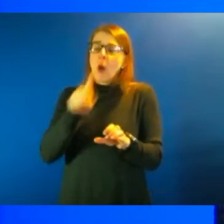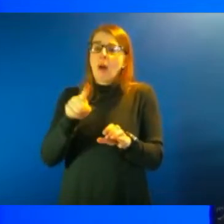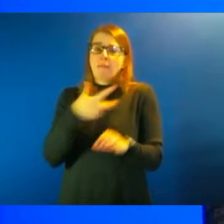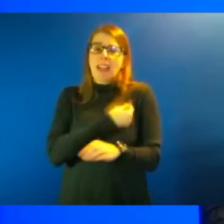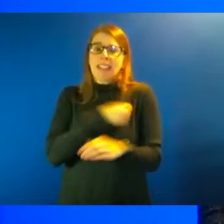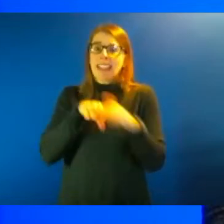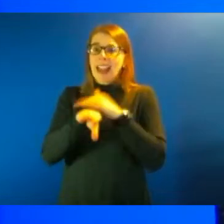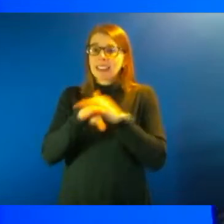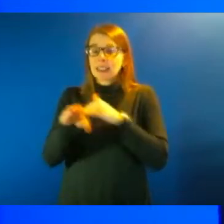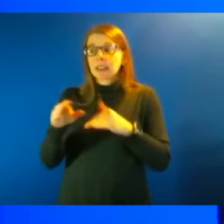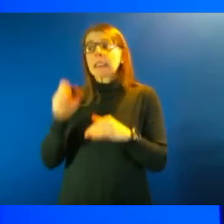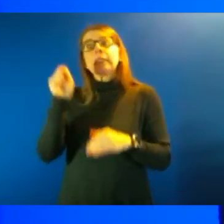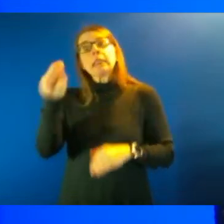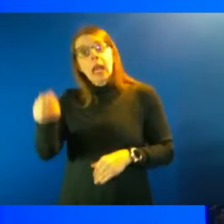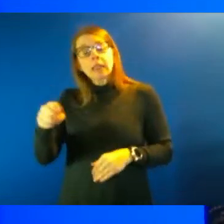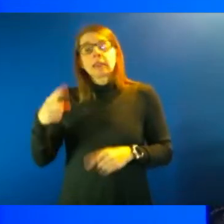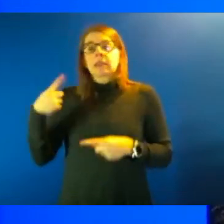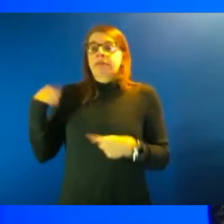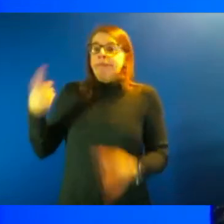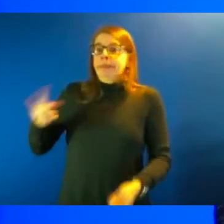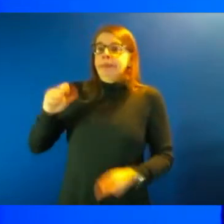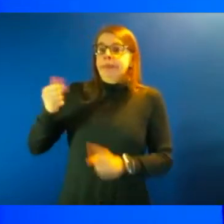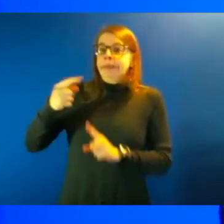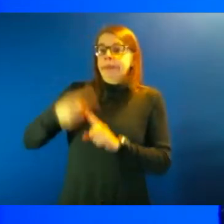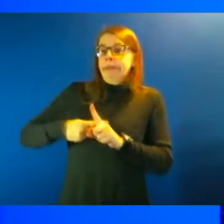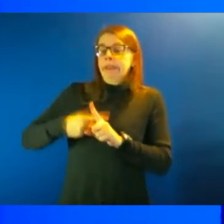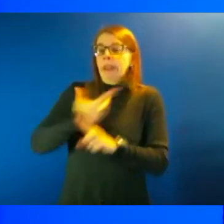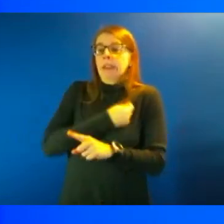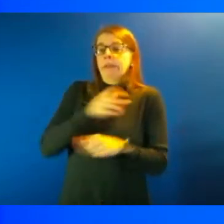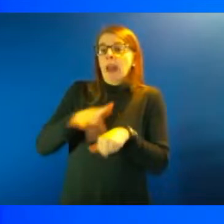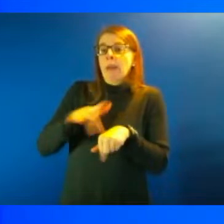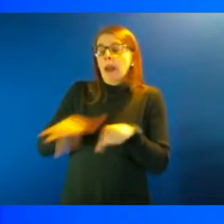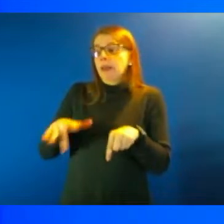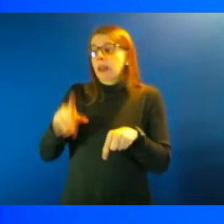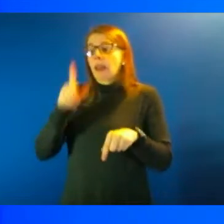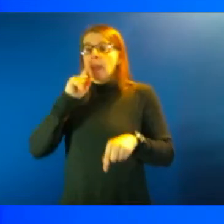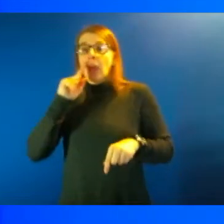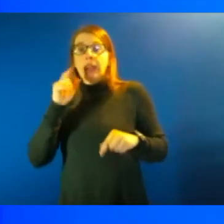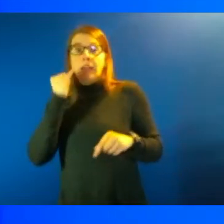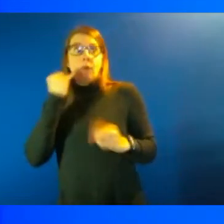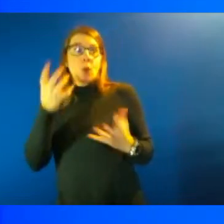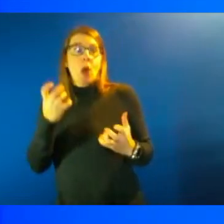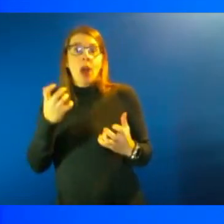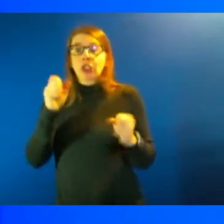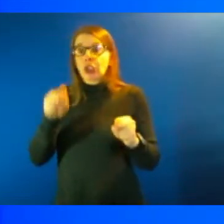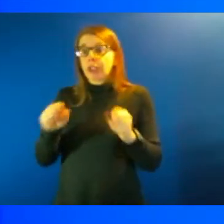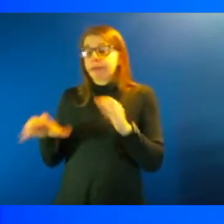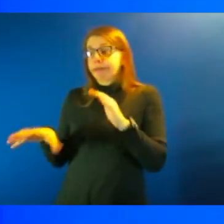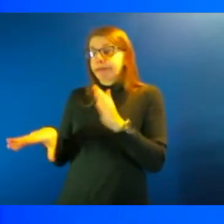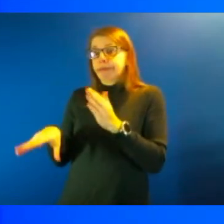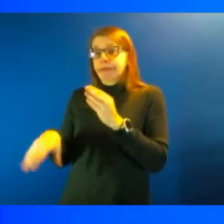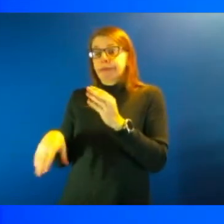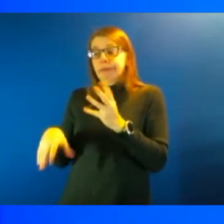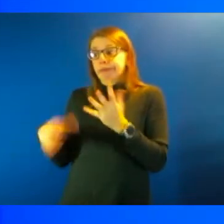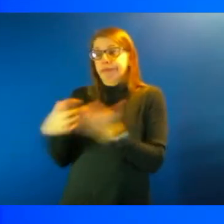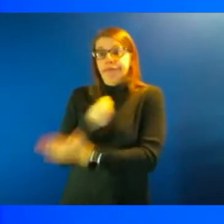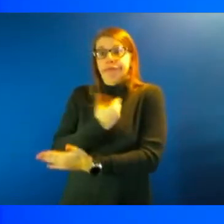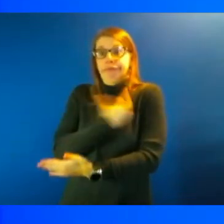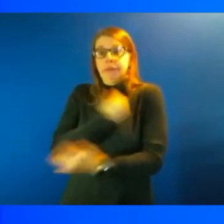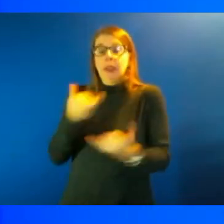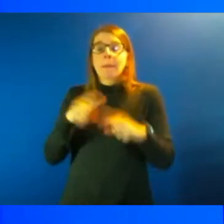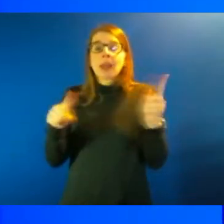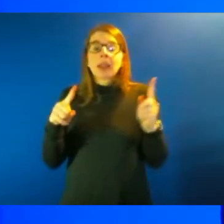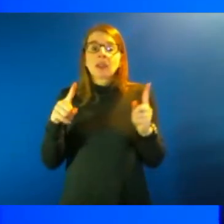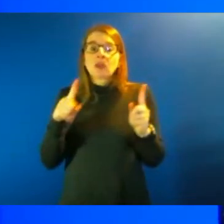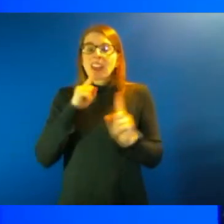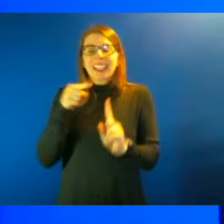now, and you would think that, anybody who wants one could have gotten one by now, but the reality is there are still a number of people who just haven't